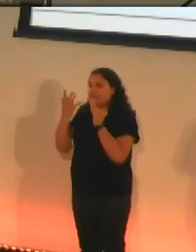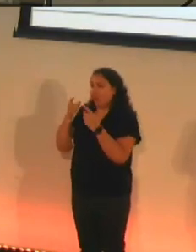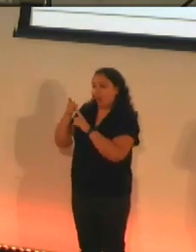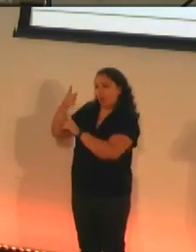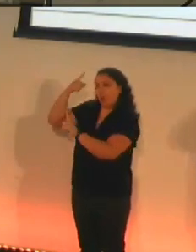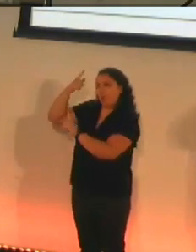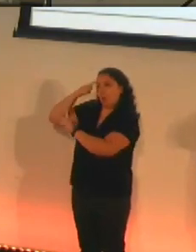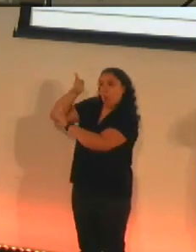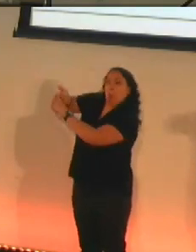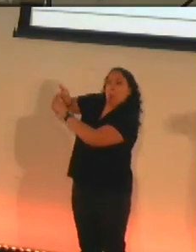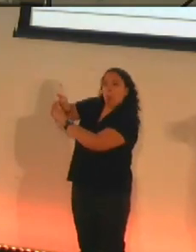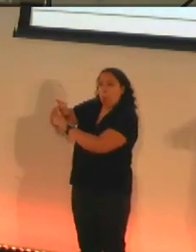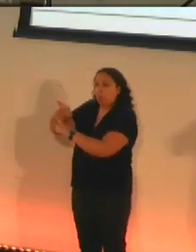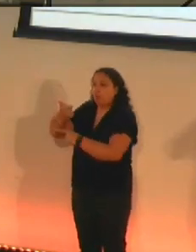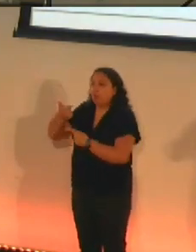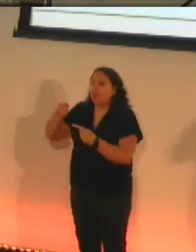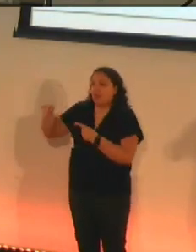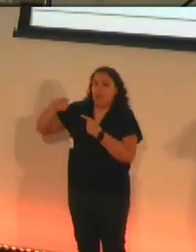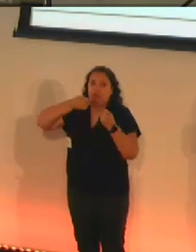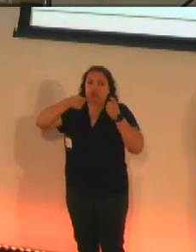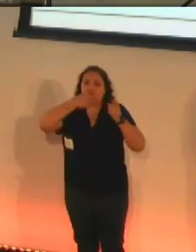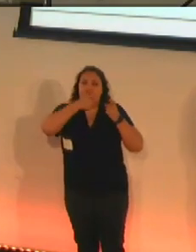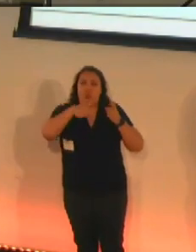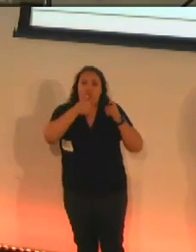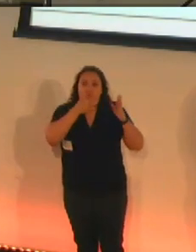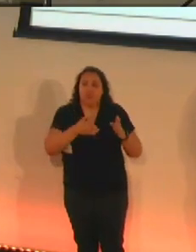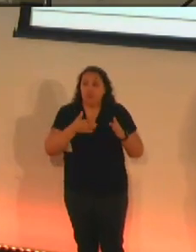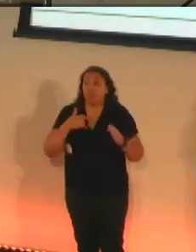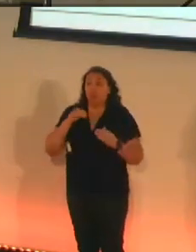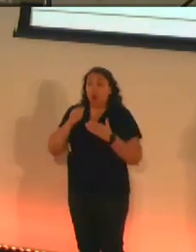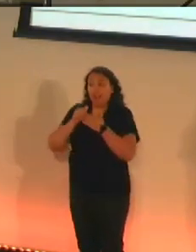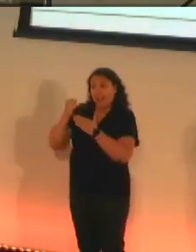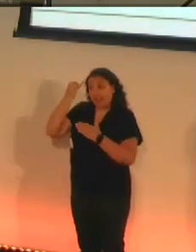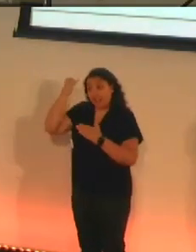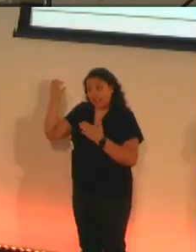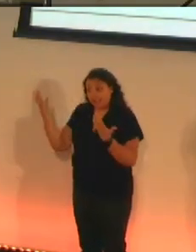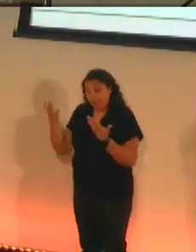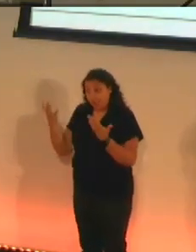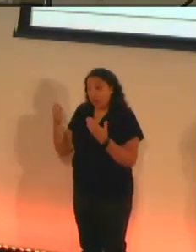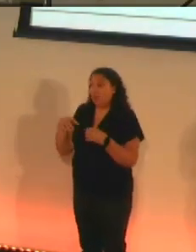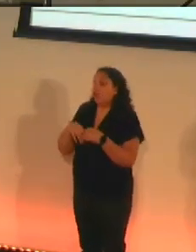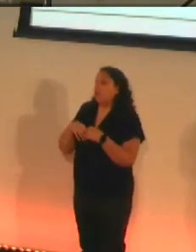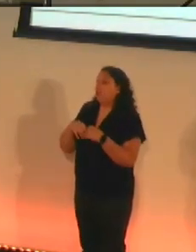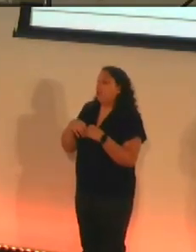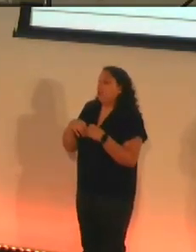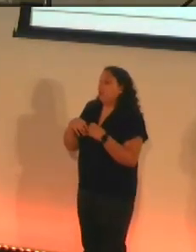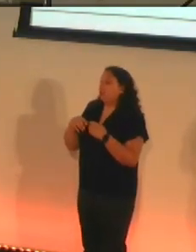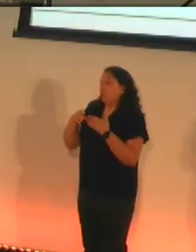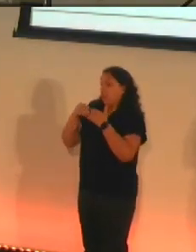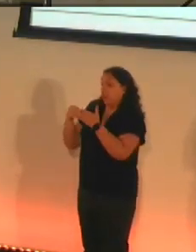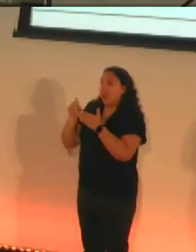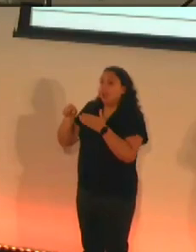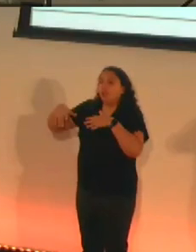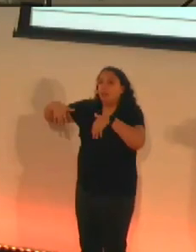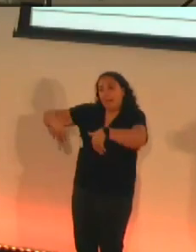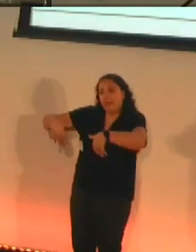too controlling of what the participant was doing. Our guiding ideology for what the guide should follow, therefore, was that they should be passive